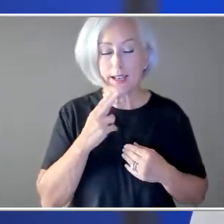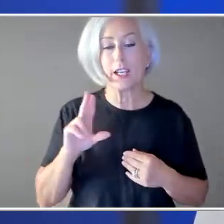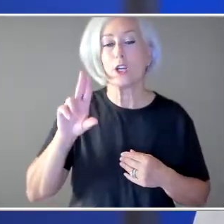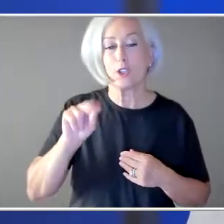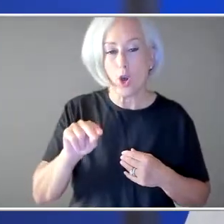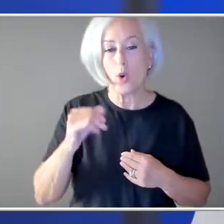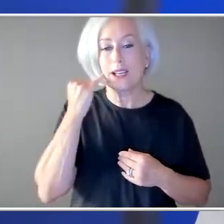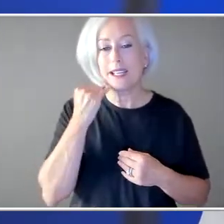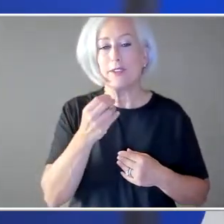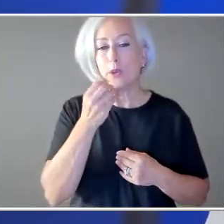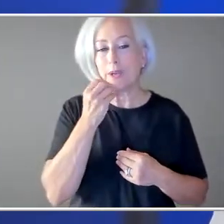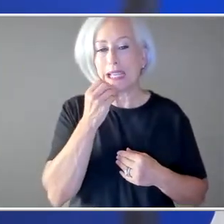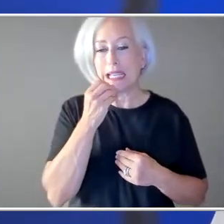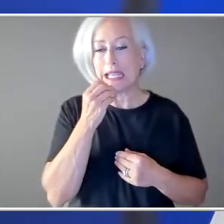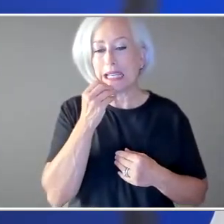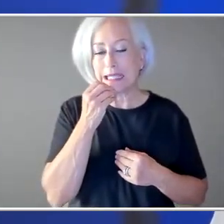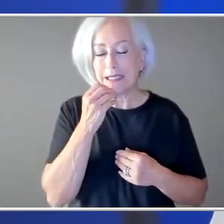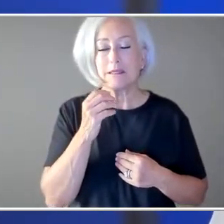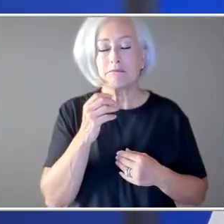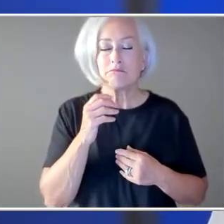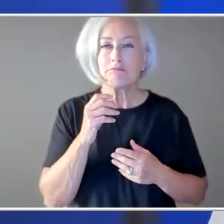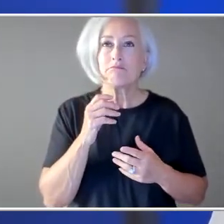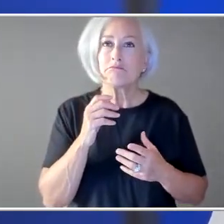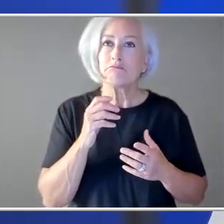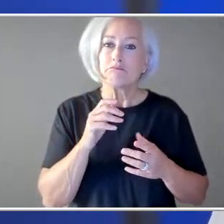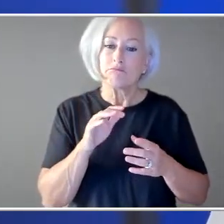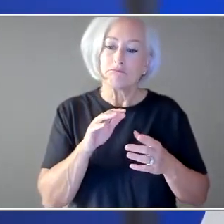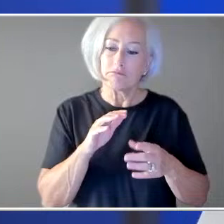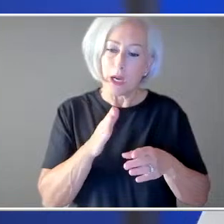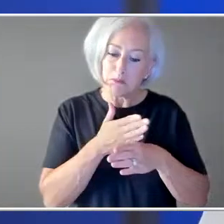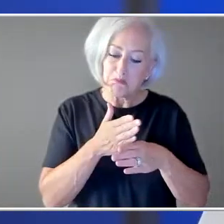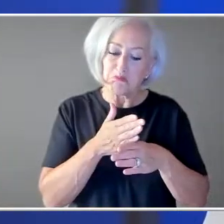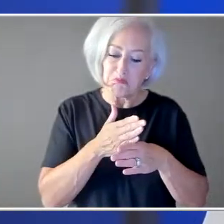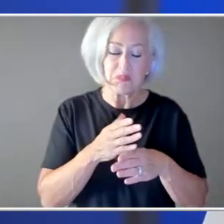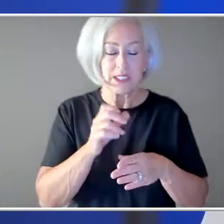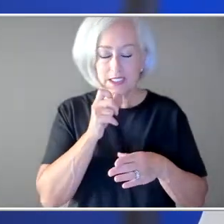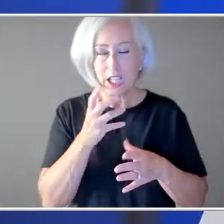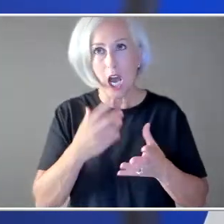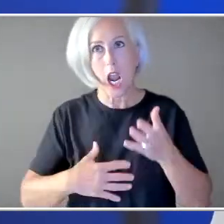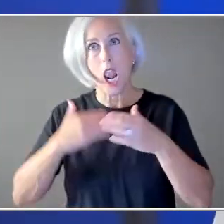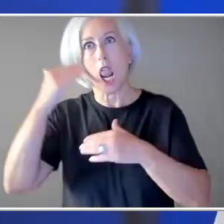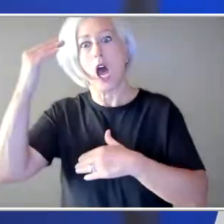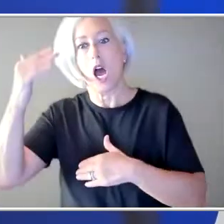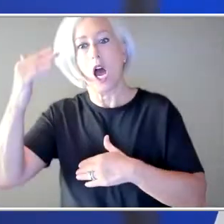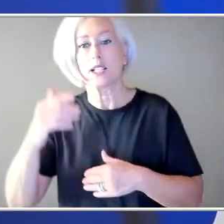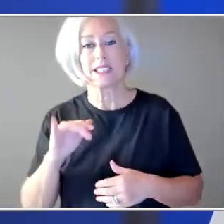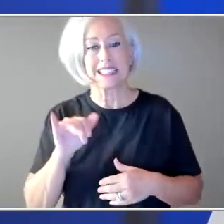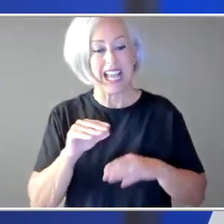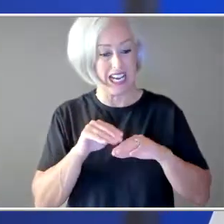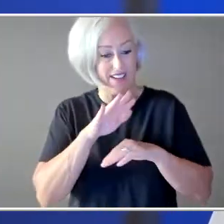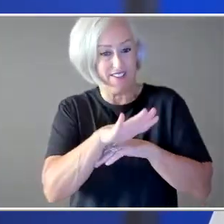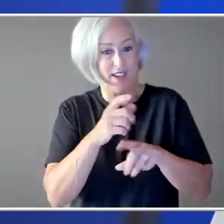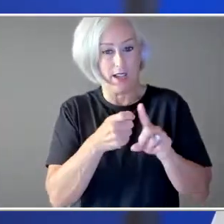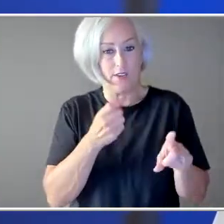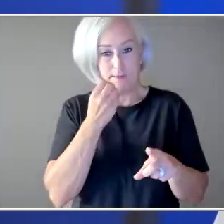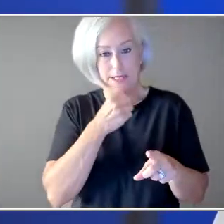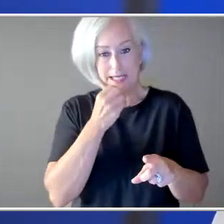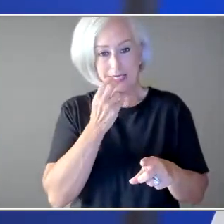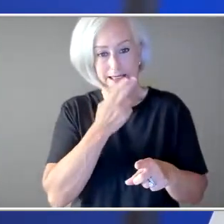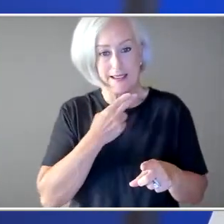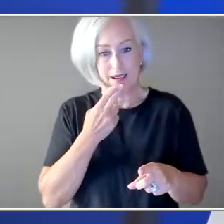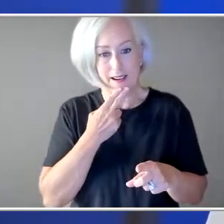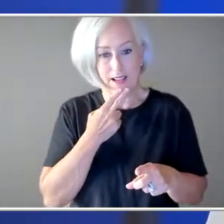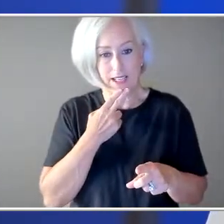moderation. Could you get a little bit of an effect from potentially eating local